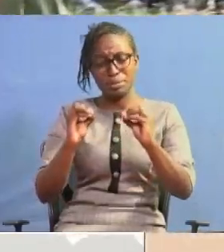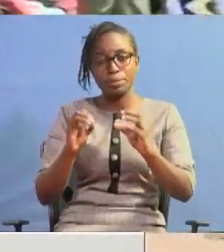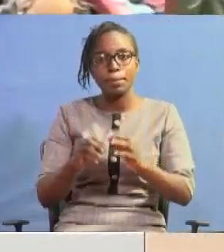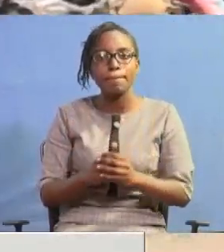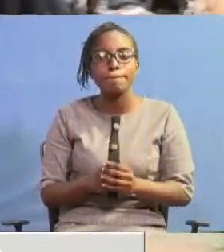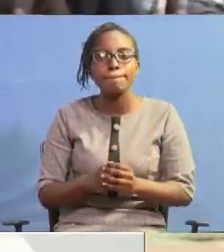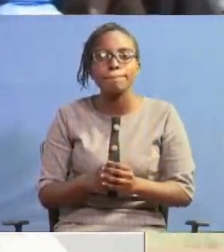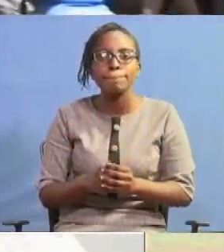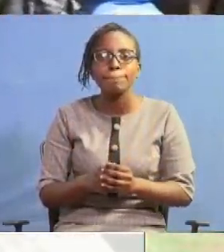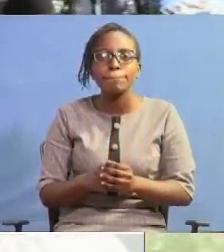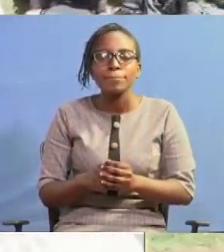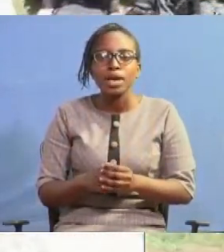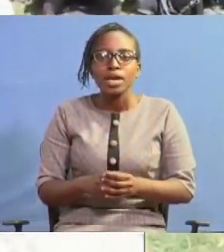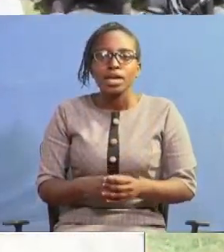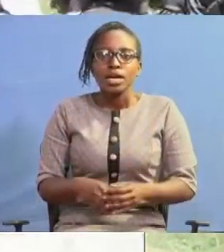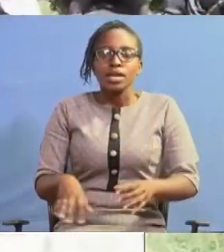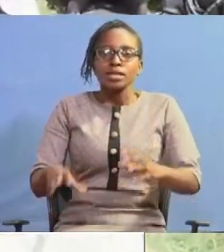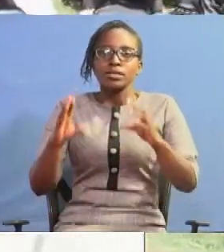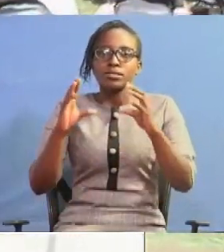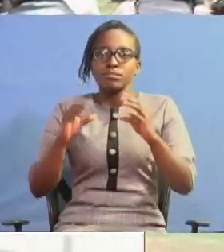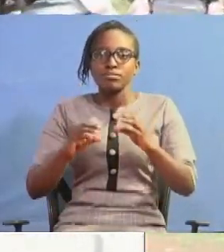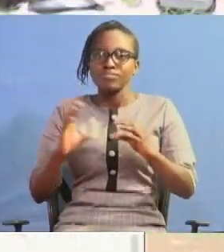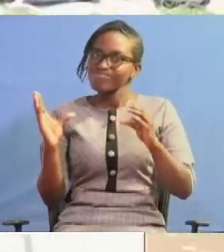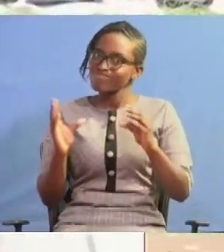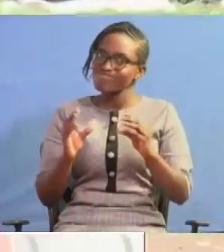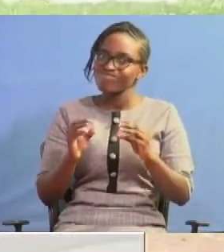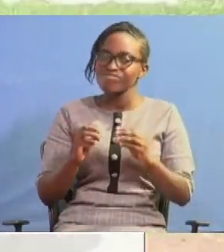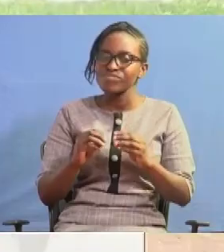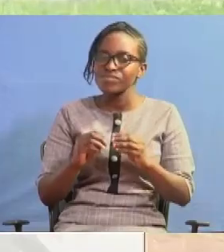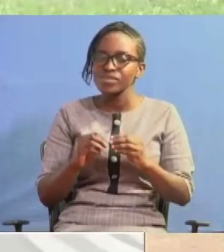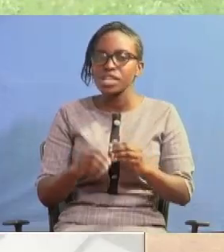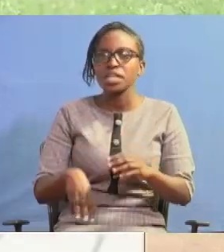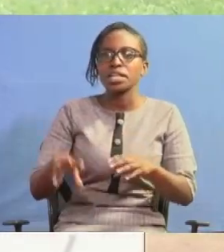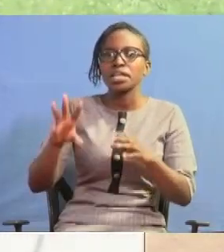Successful candidates are expected to undergo mandatory paramilitary